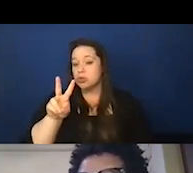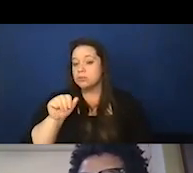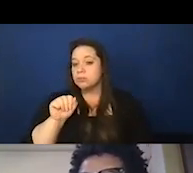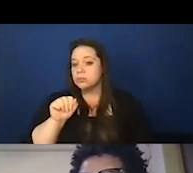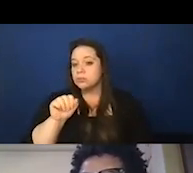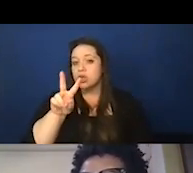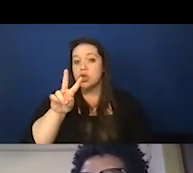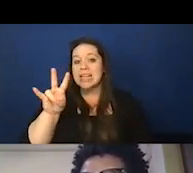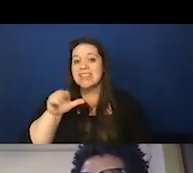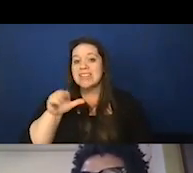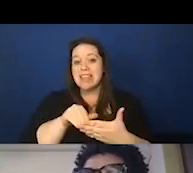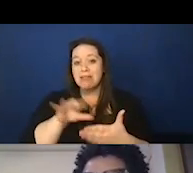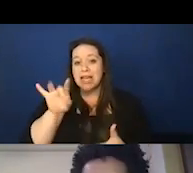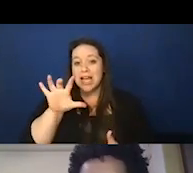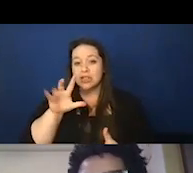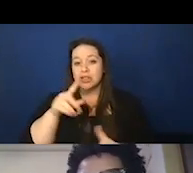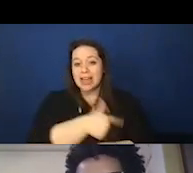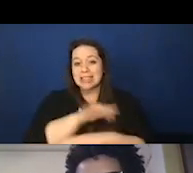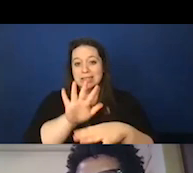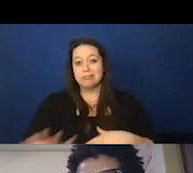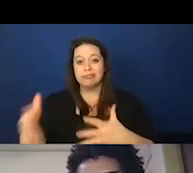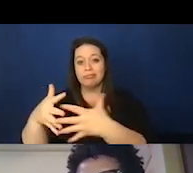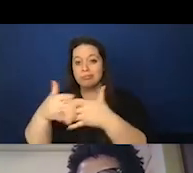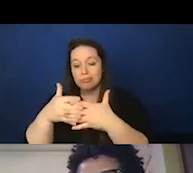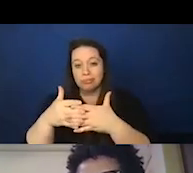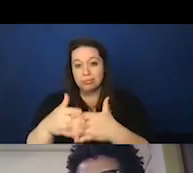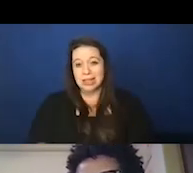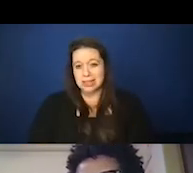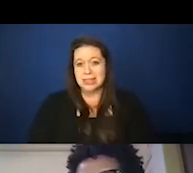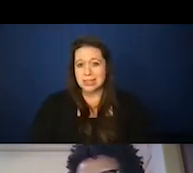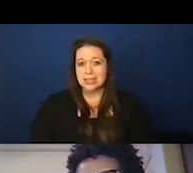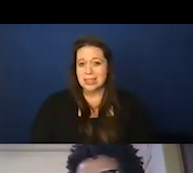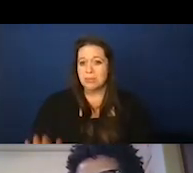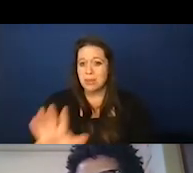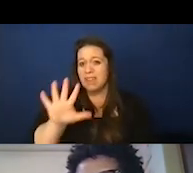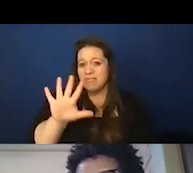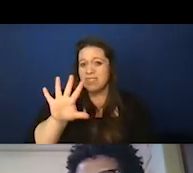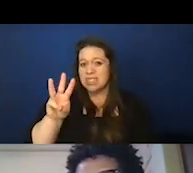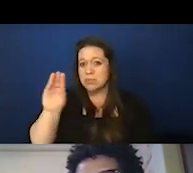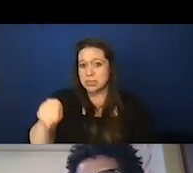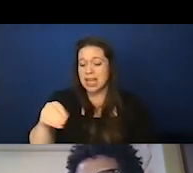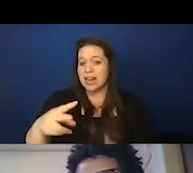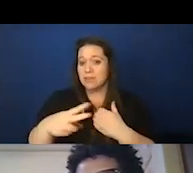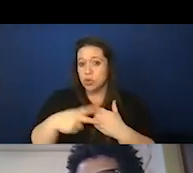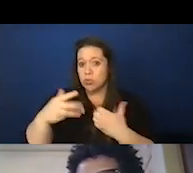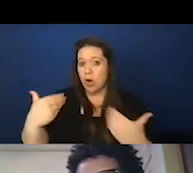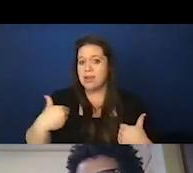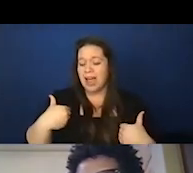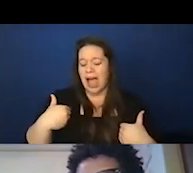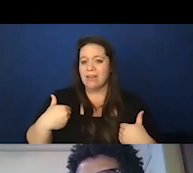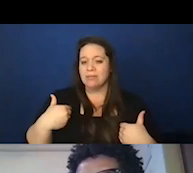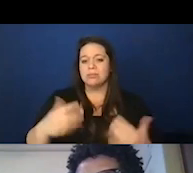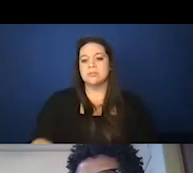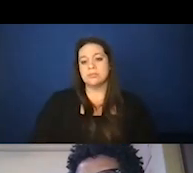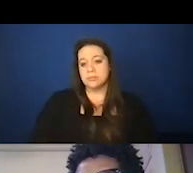27,800 vaccines in this country. So, that's a lot. It's about 56% of the storage that we have. And we've